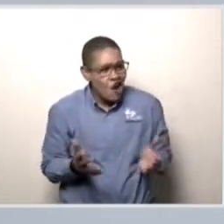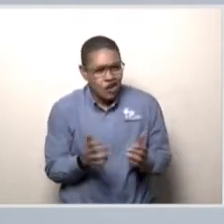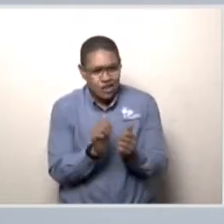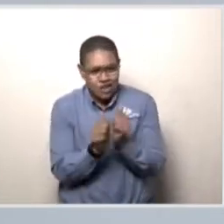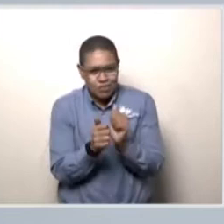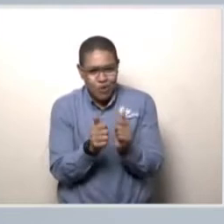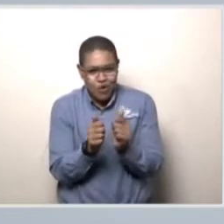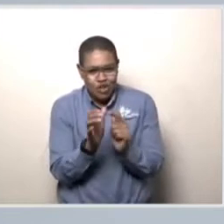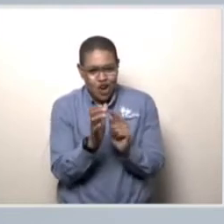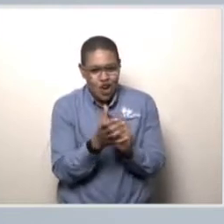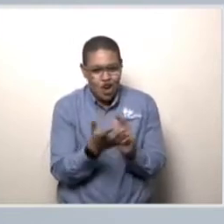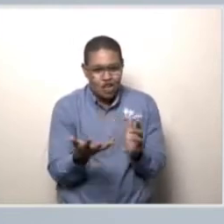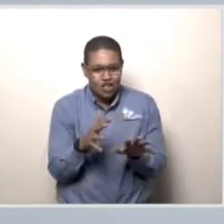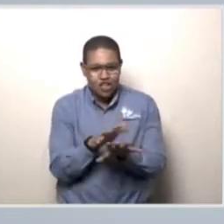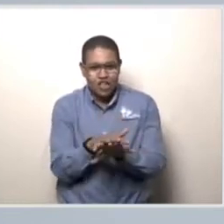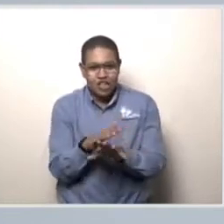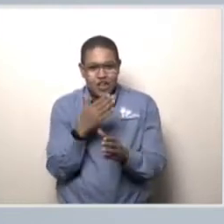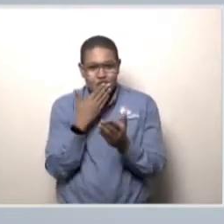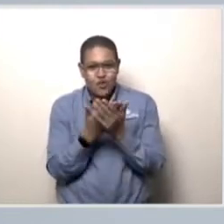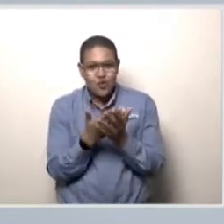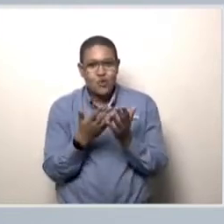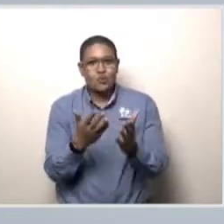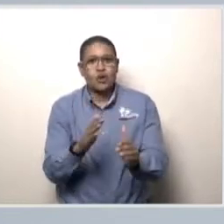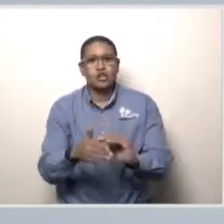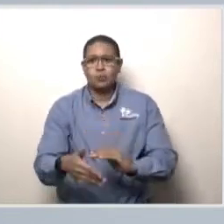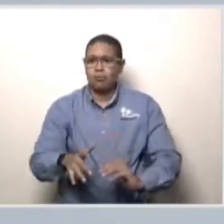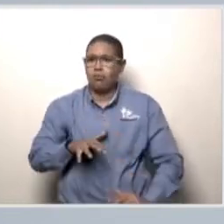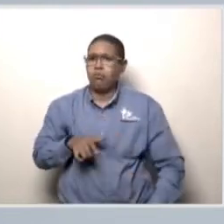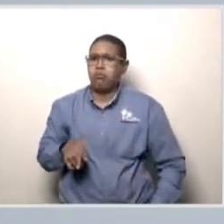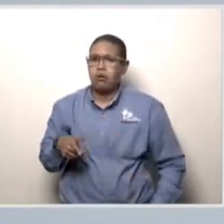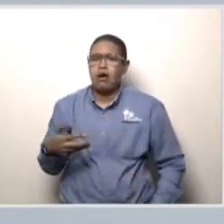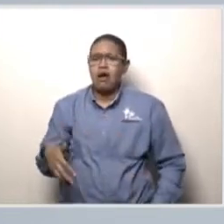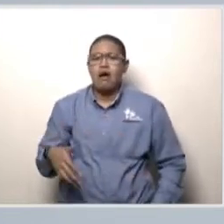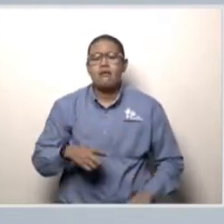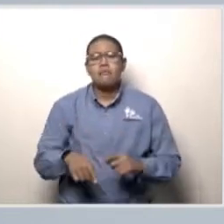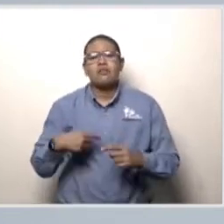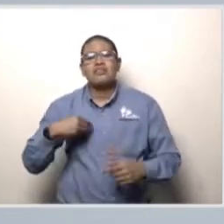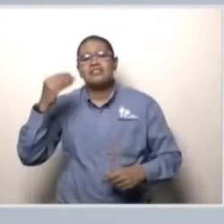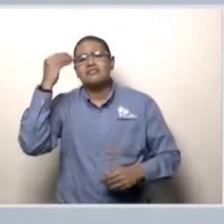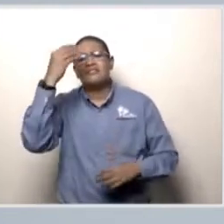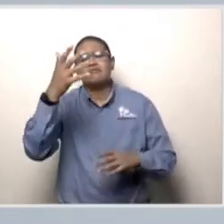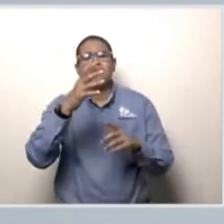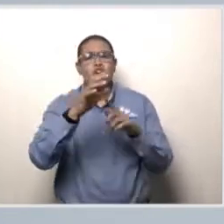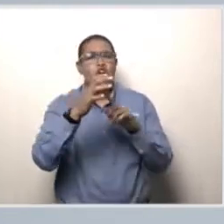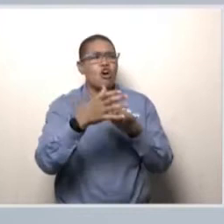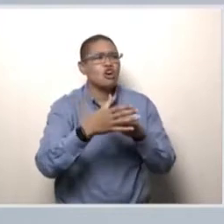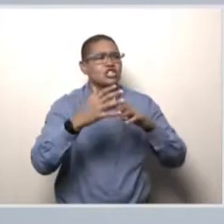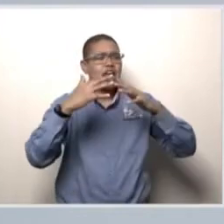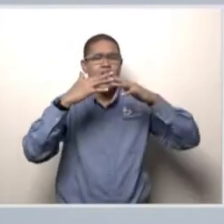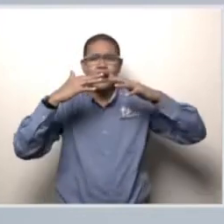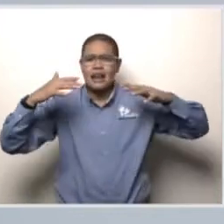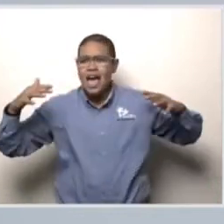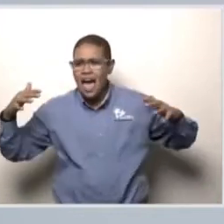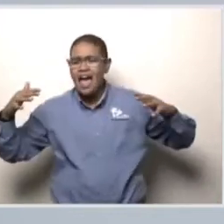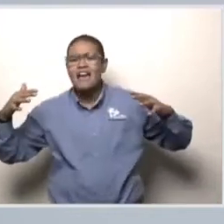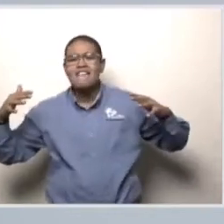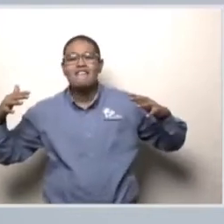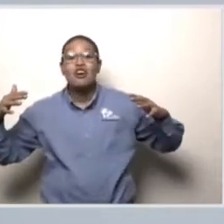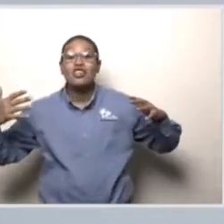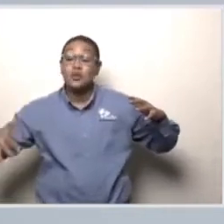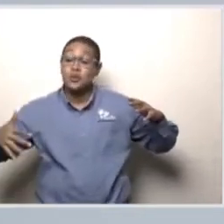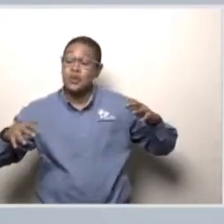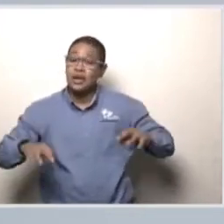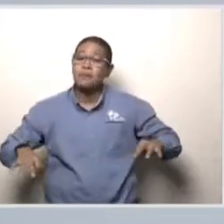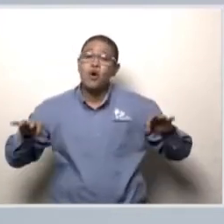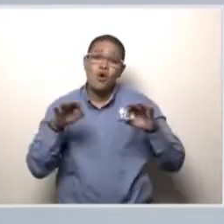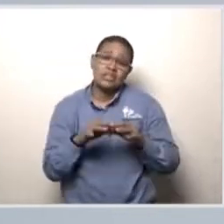together and in a very good package. But let me say, culture and diversity are key